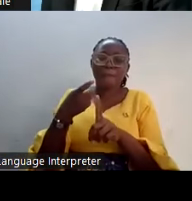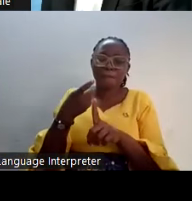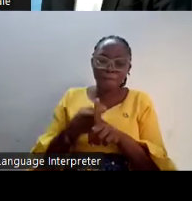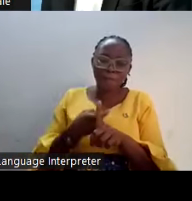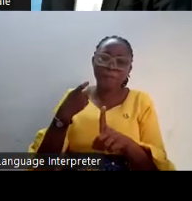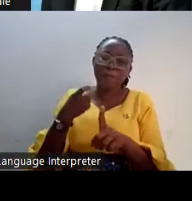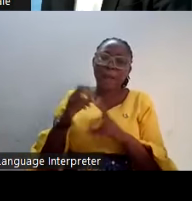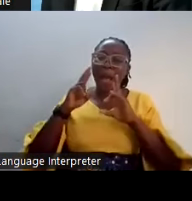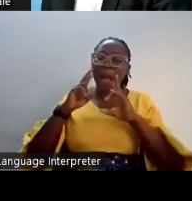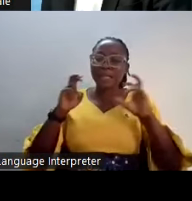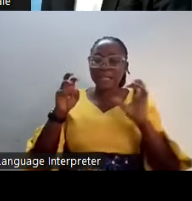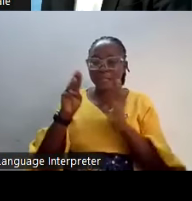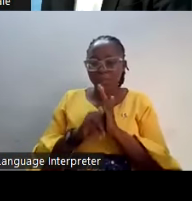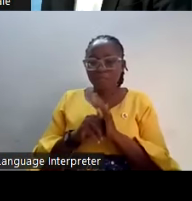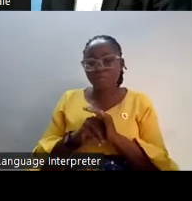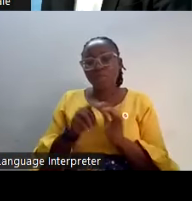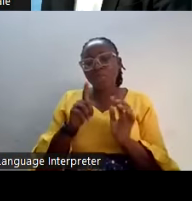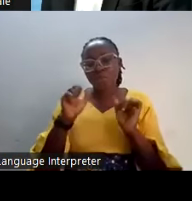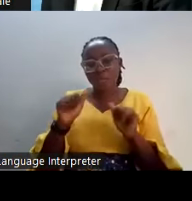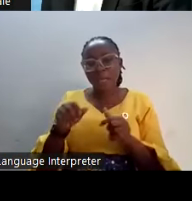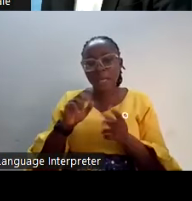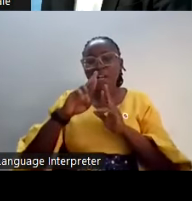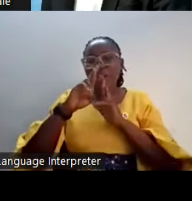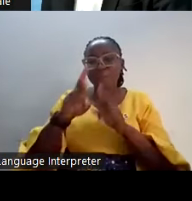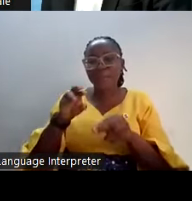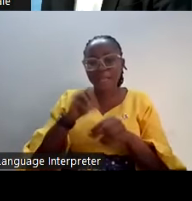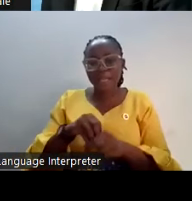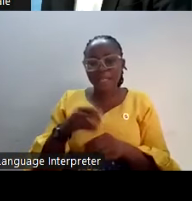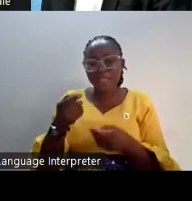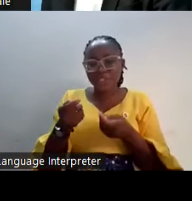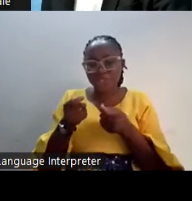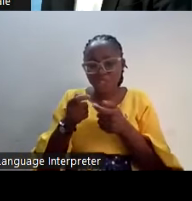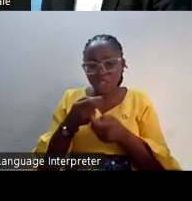And again, you can put that into the chat.